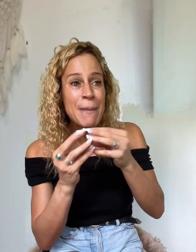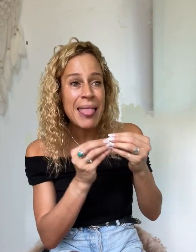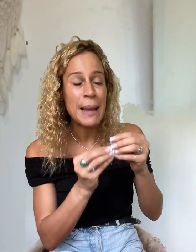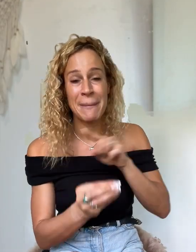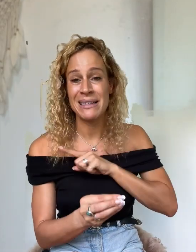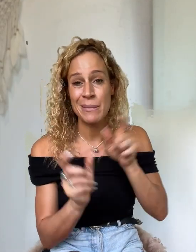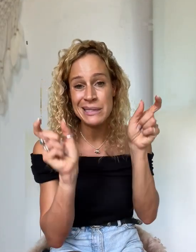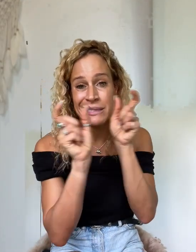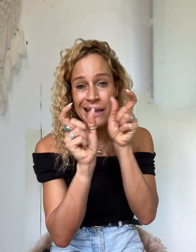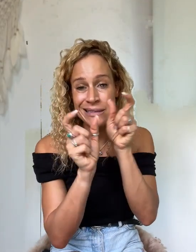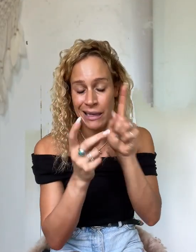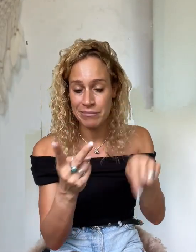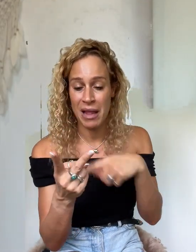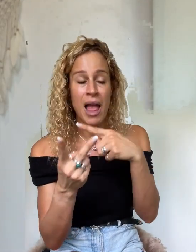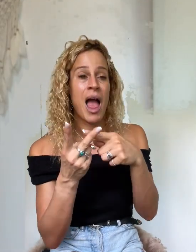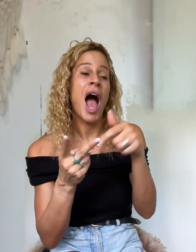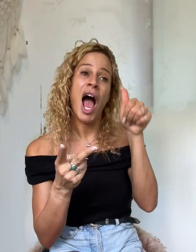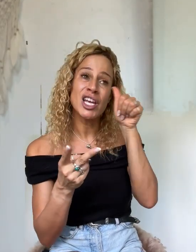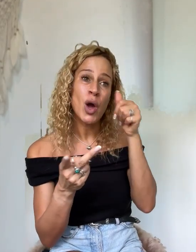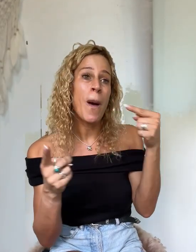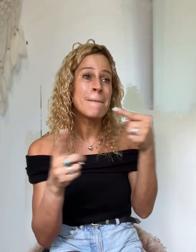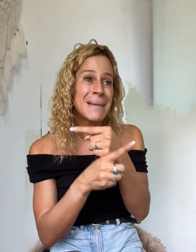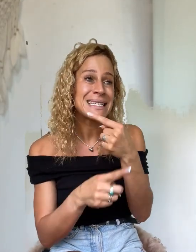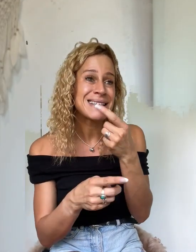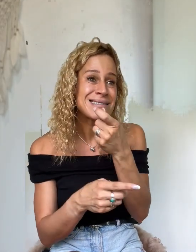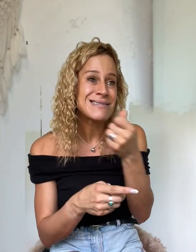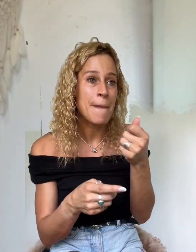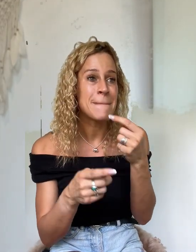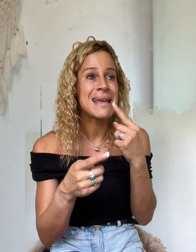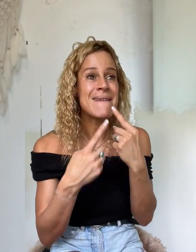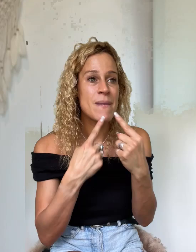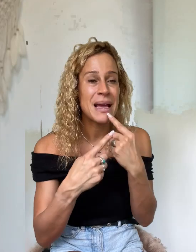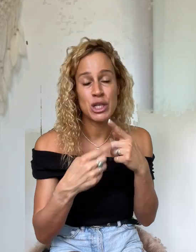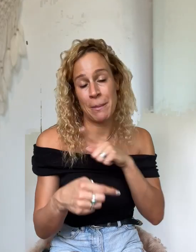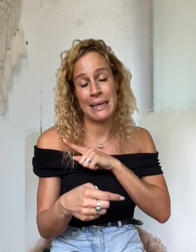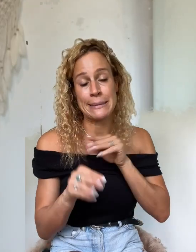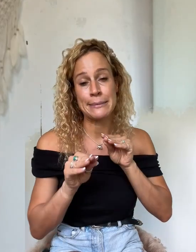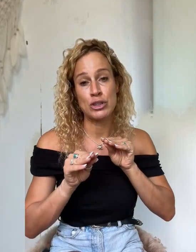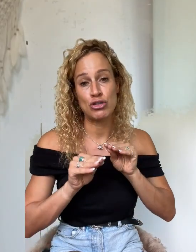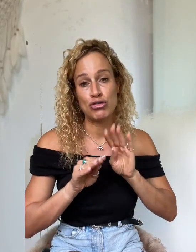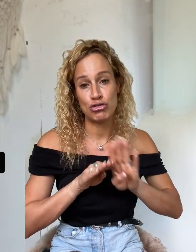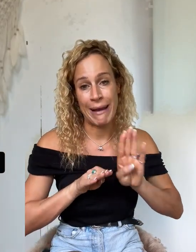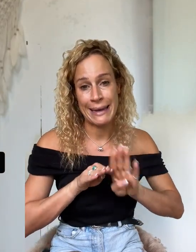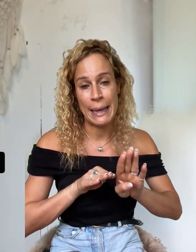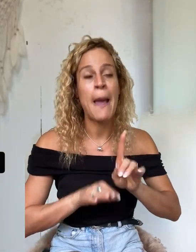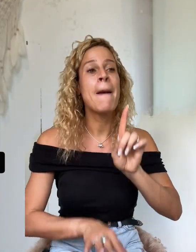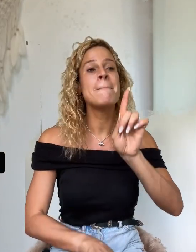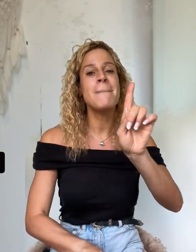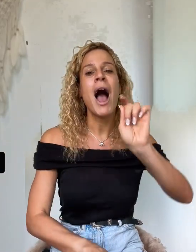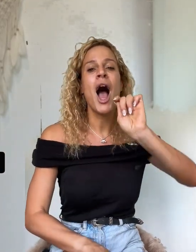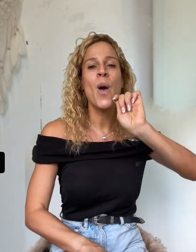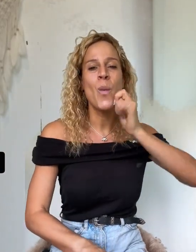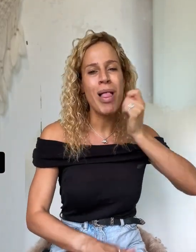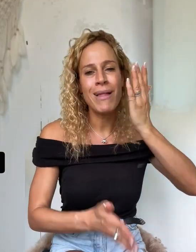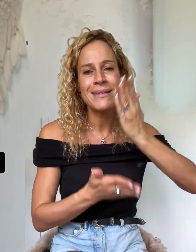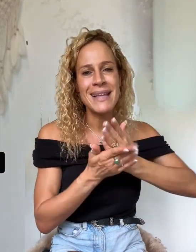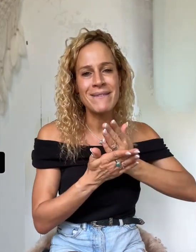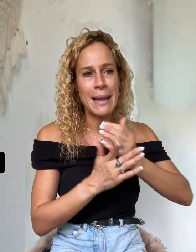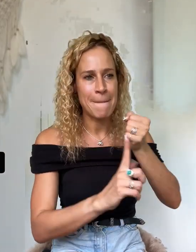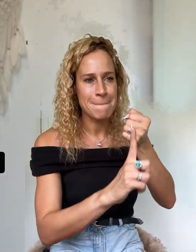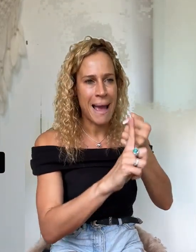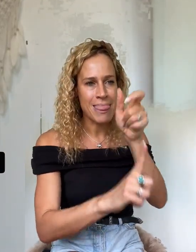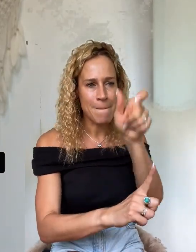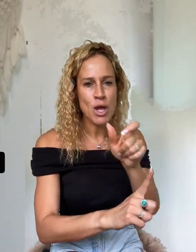because I'm dyslexic as hell. I know I'm going to probably miss something because I'm a trainee. But what I am going to do is make that